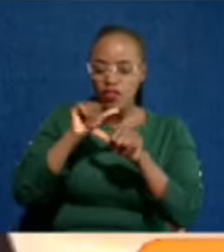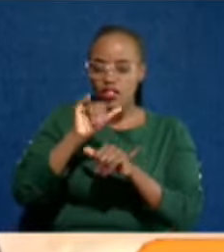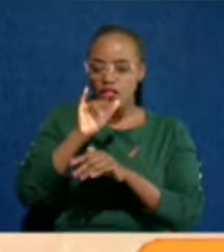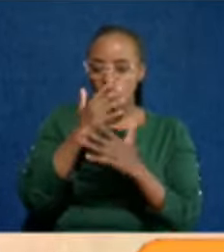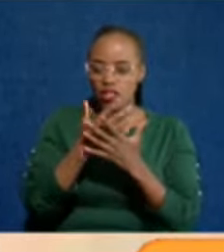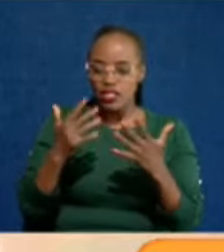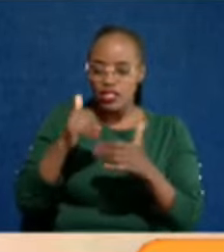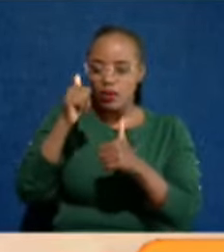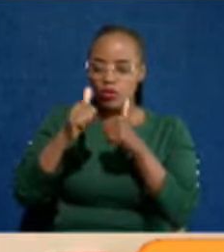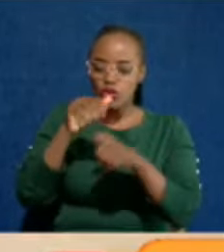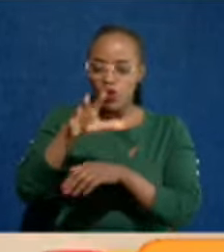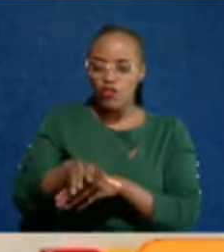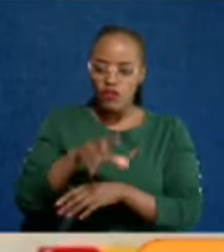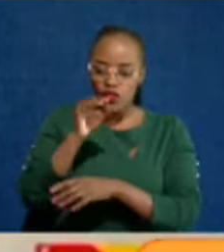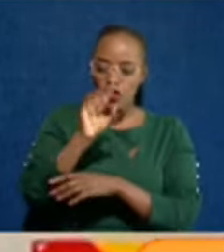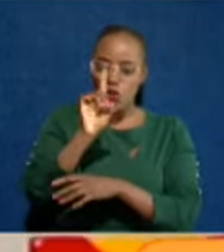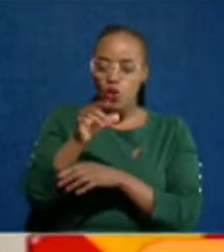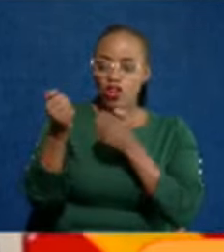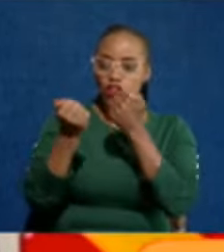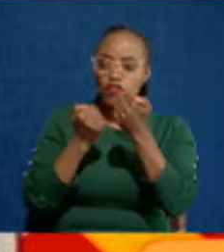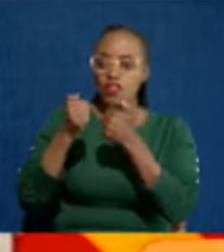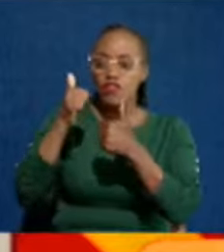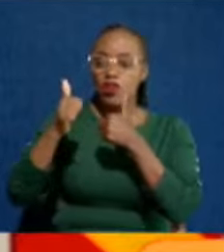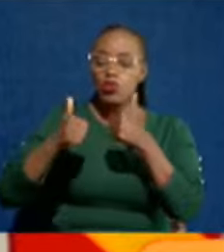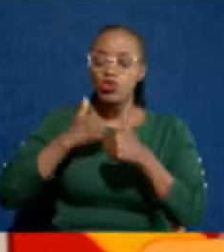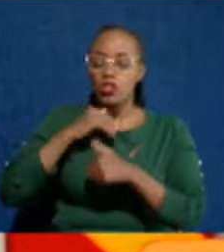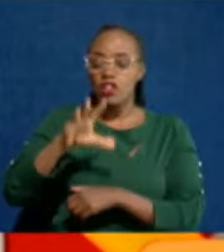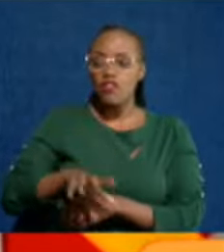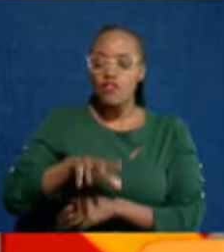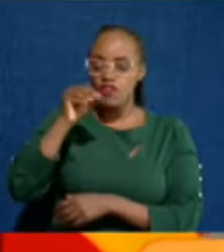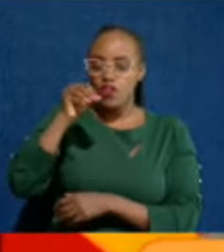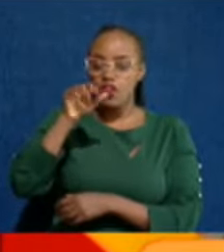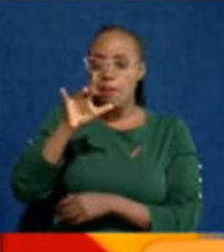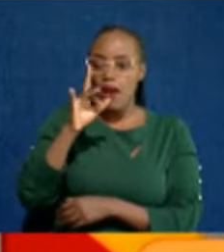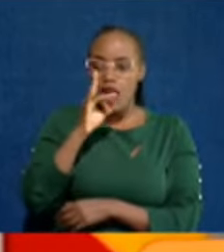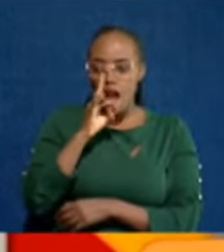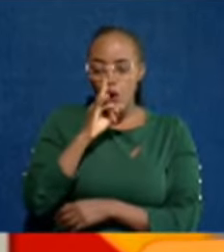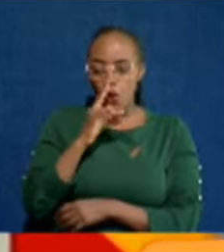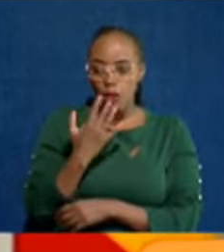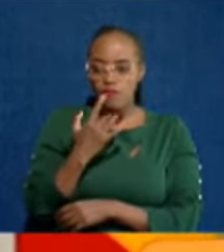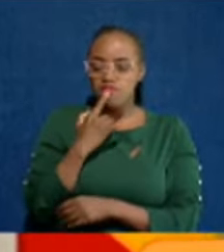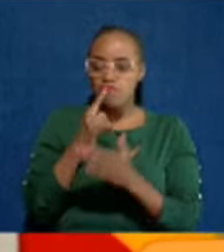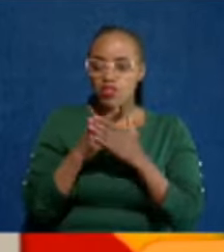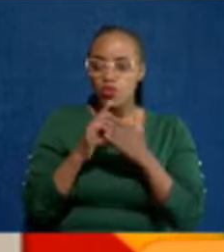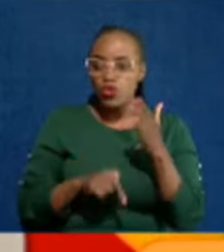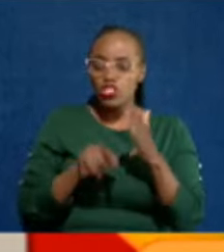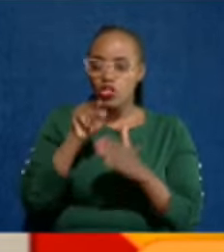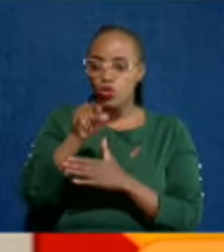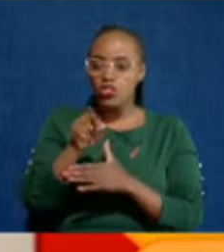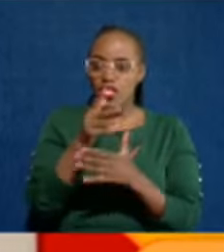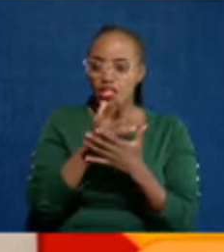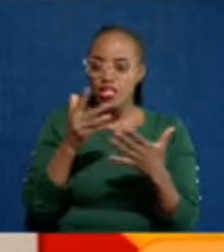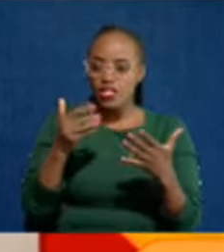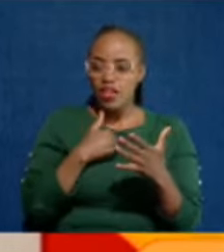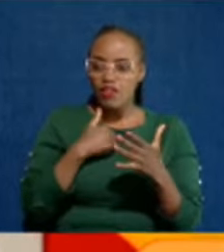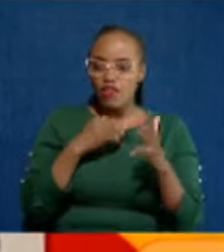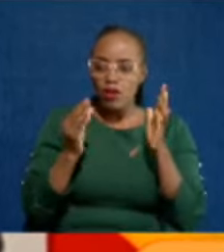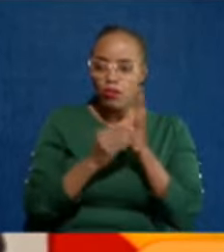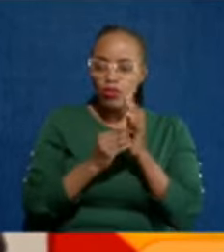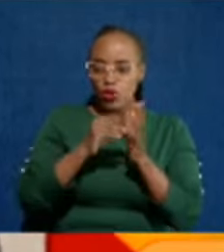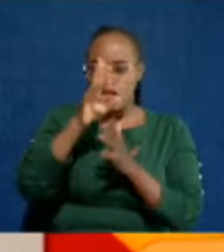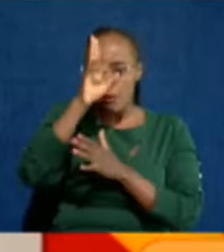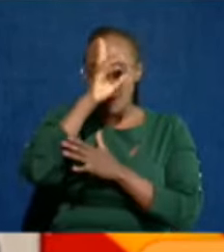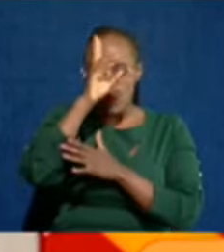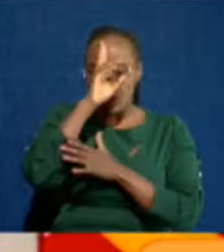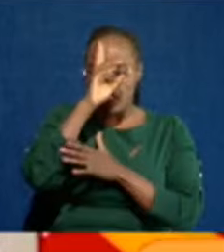that were recovered in one of the vehicles that were recovered at his home. And they are saying that those items were planted by police